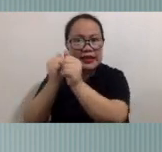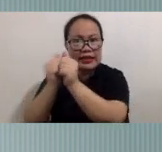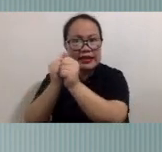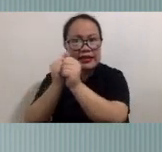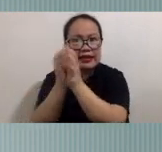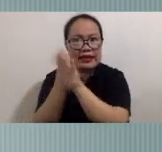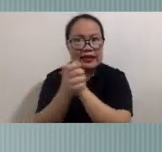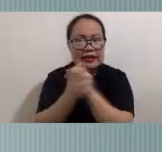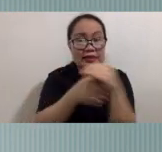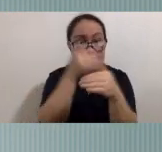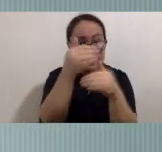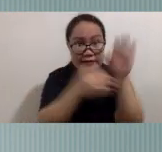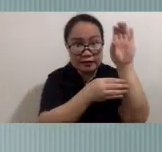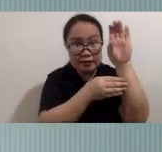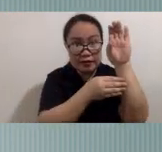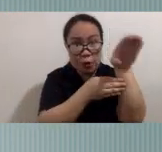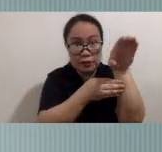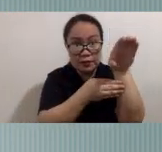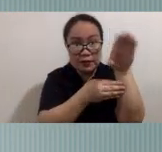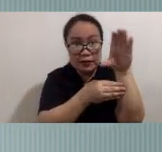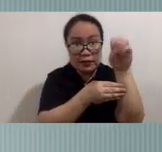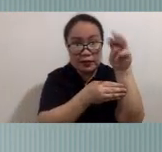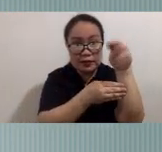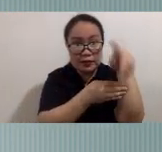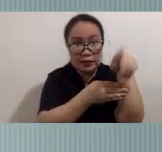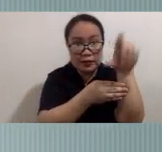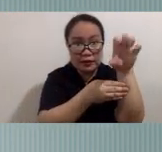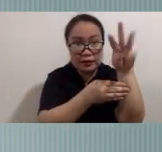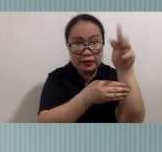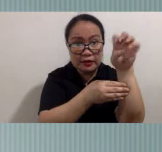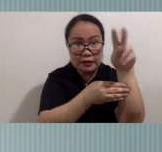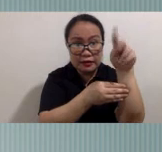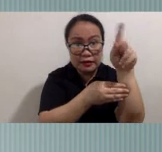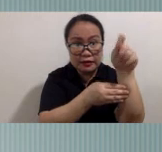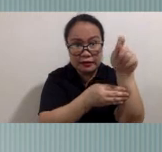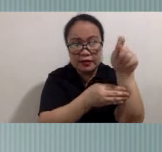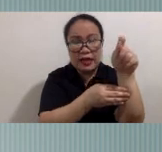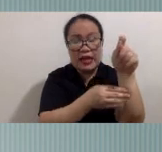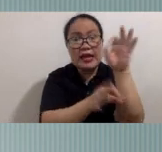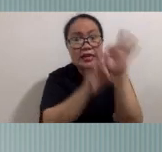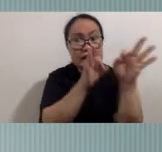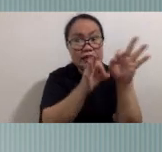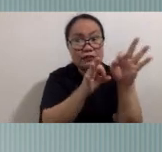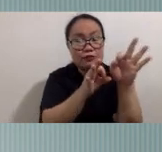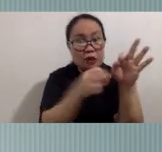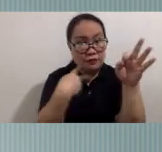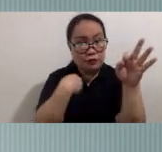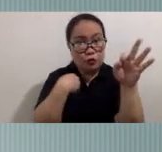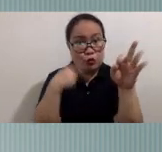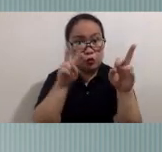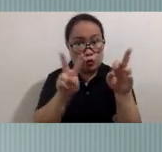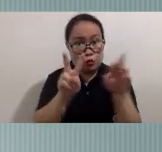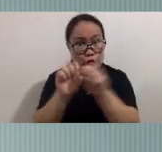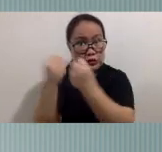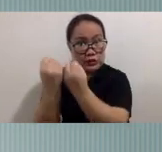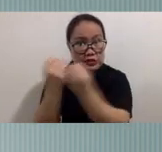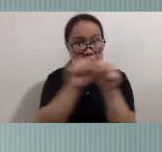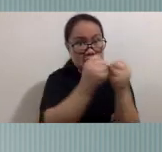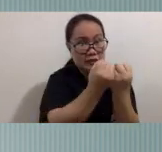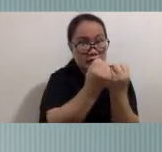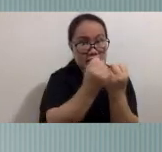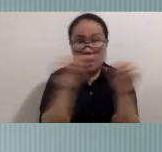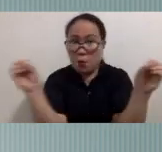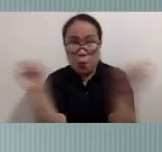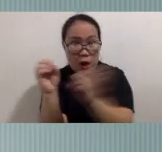intersection. Next, for complement, pag meron tayong, if we have two sets,